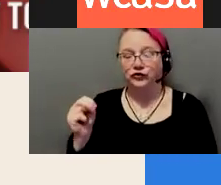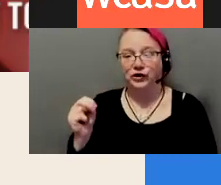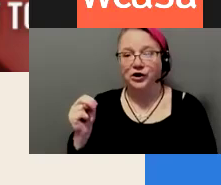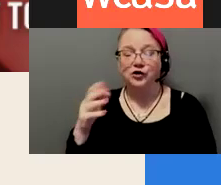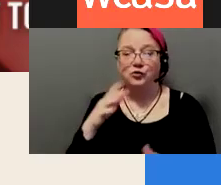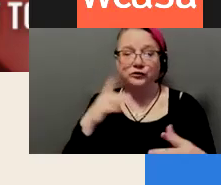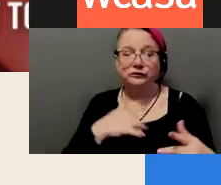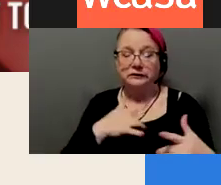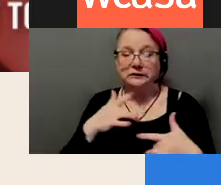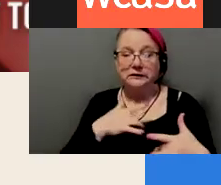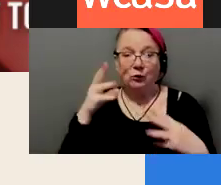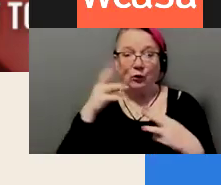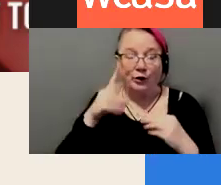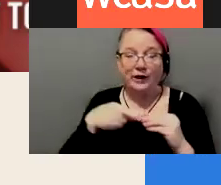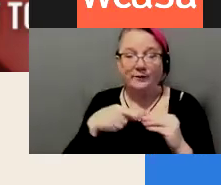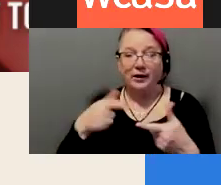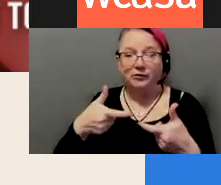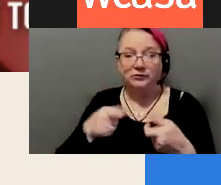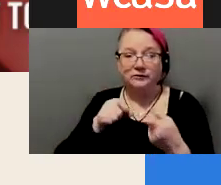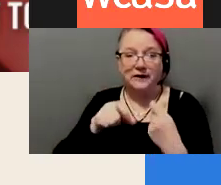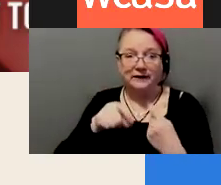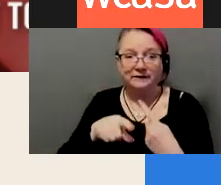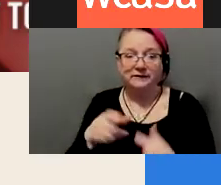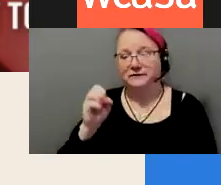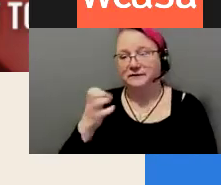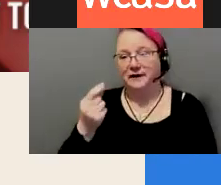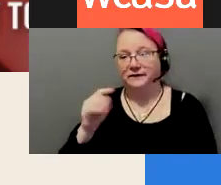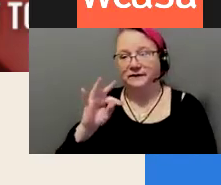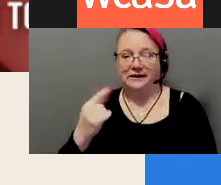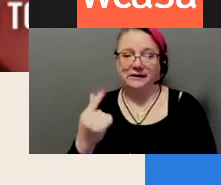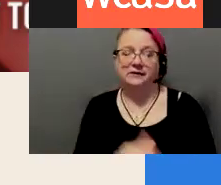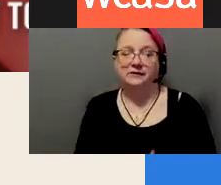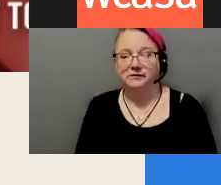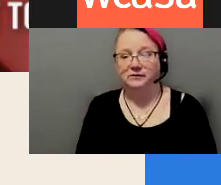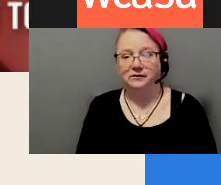texting or for sexting, excuse me?